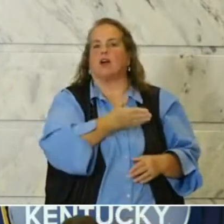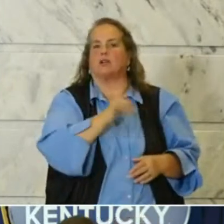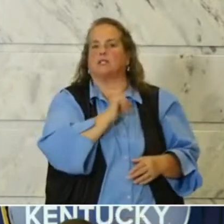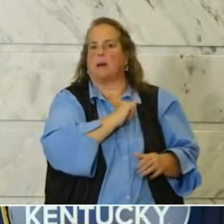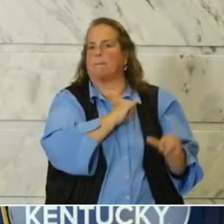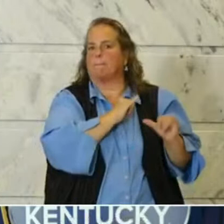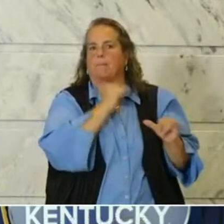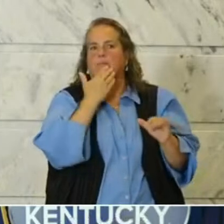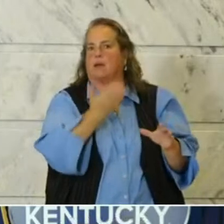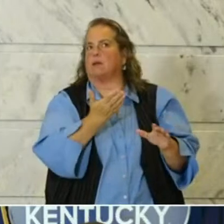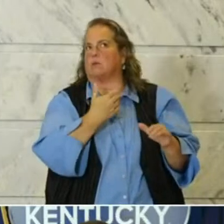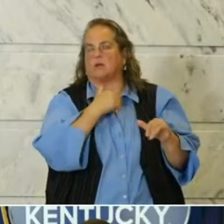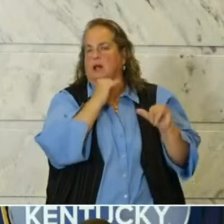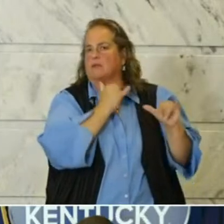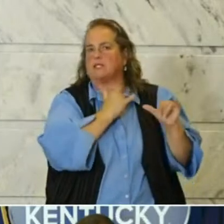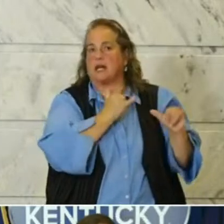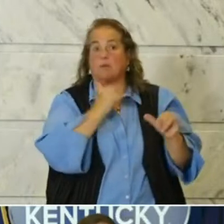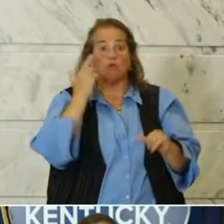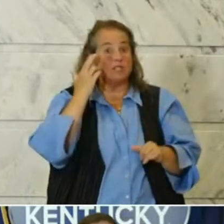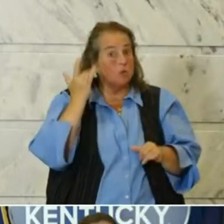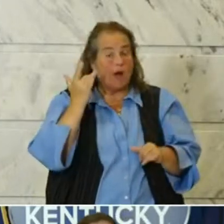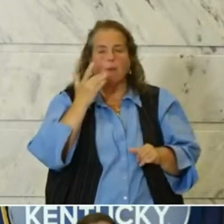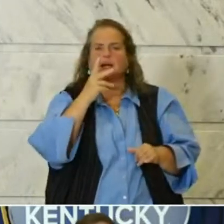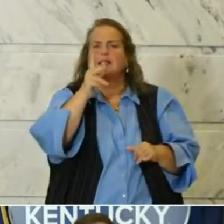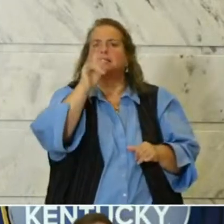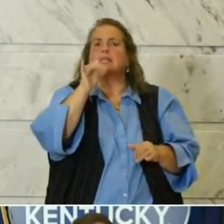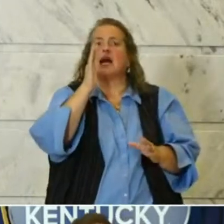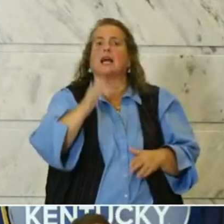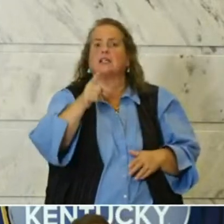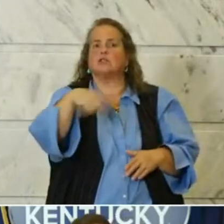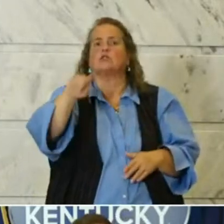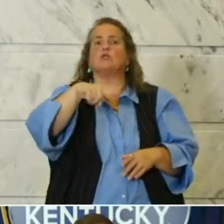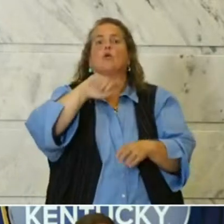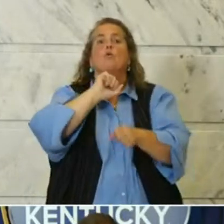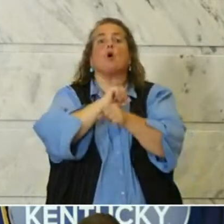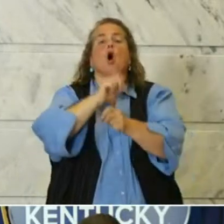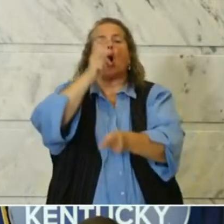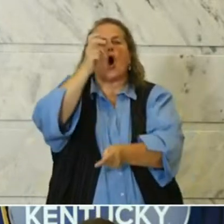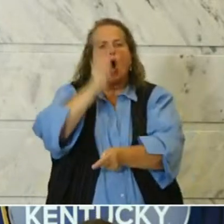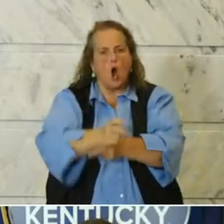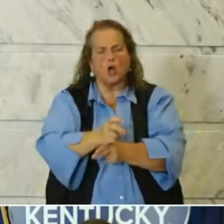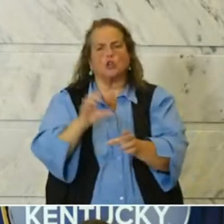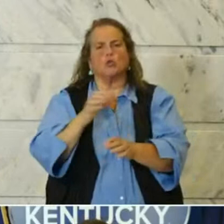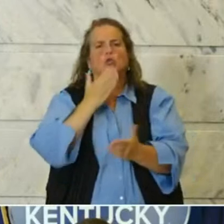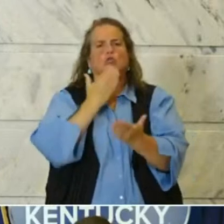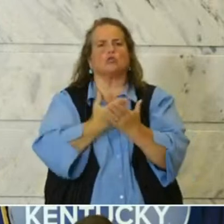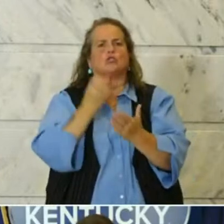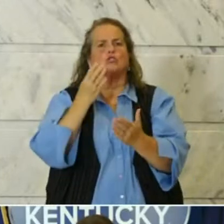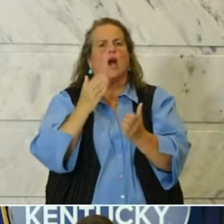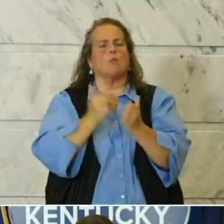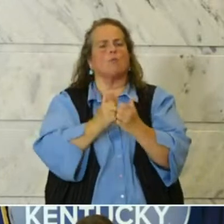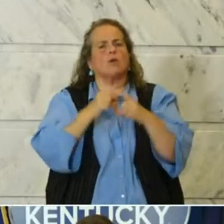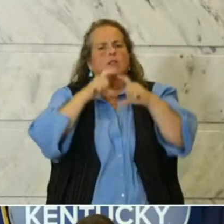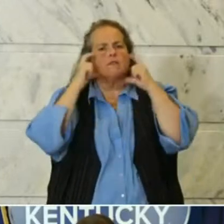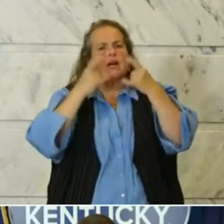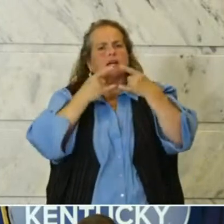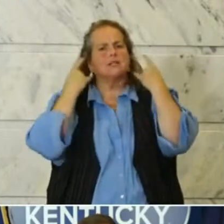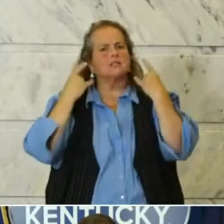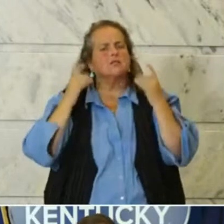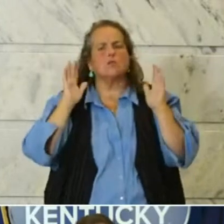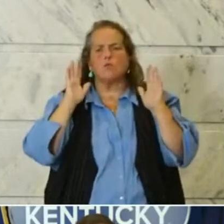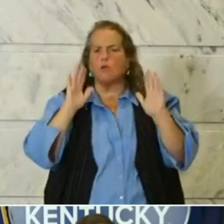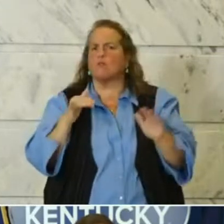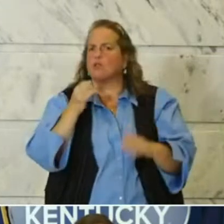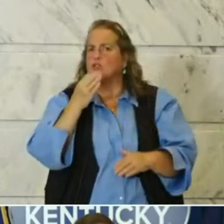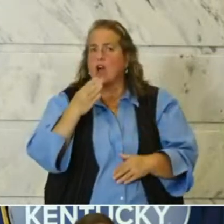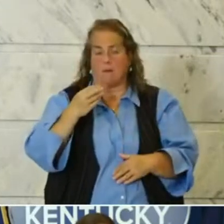there is because Kentuckians are working so hard and doing such a good job wearing these facial coverings, and I and